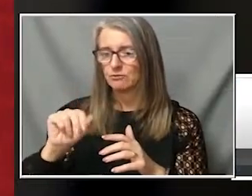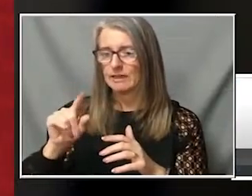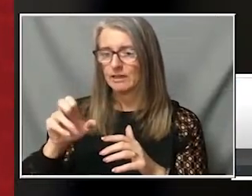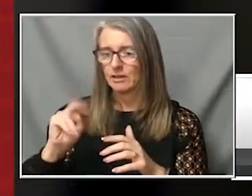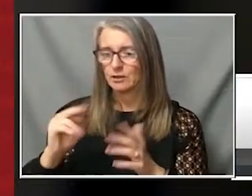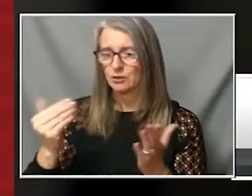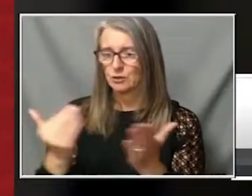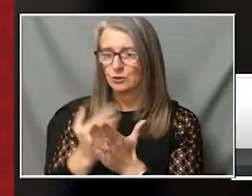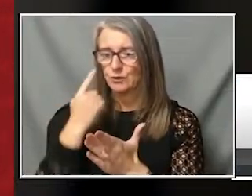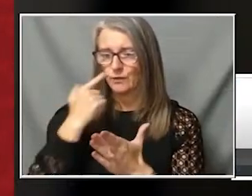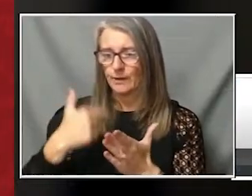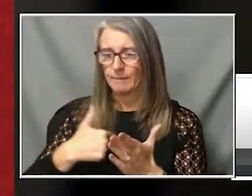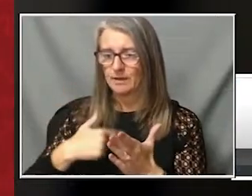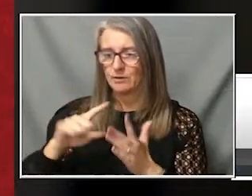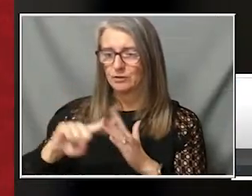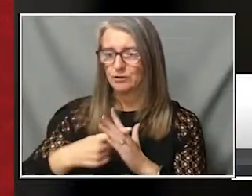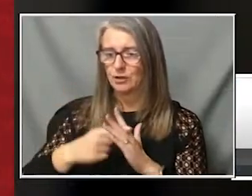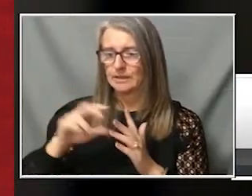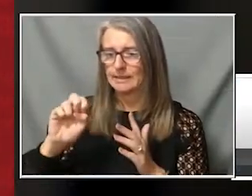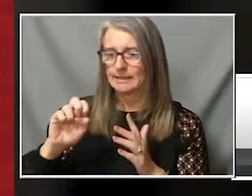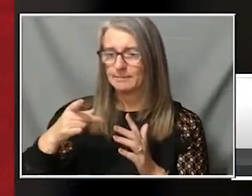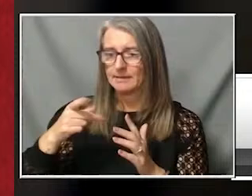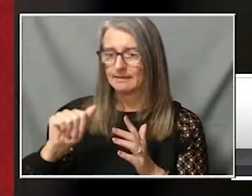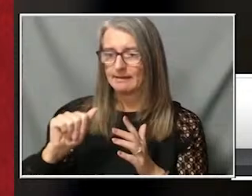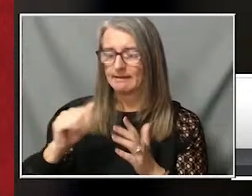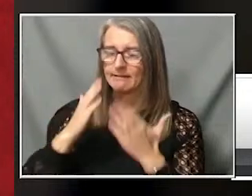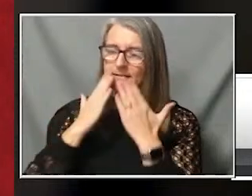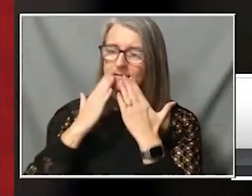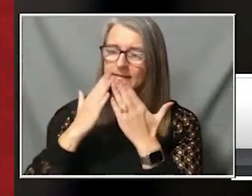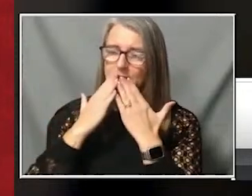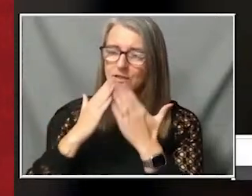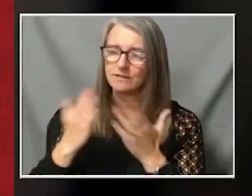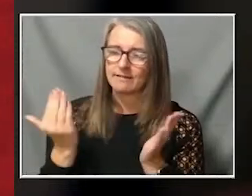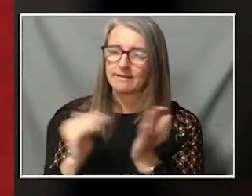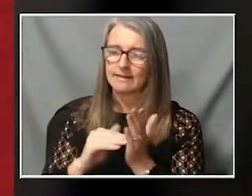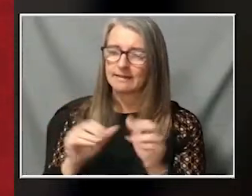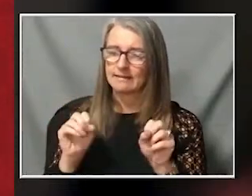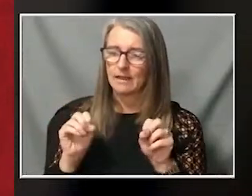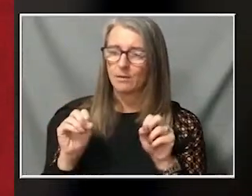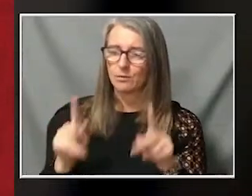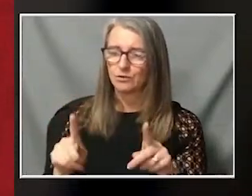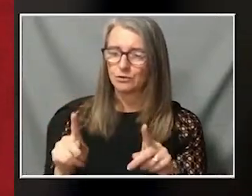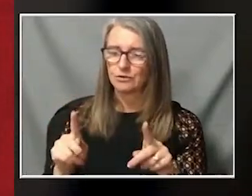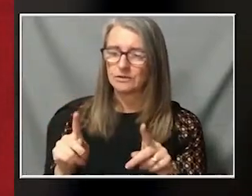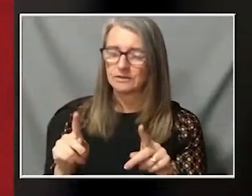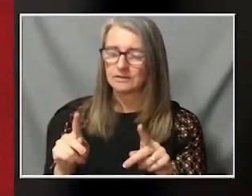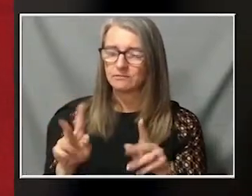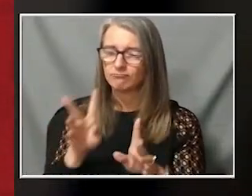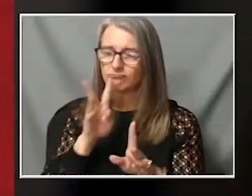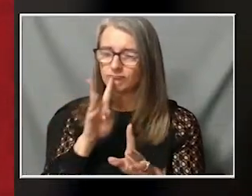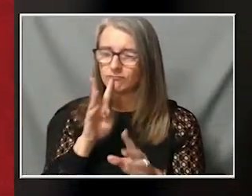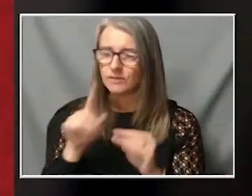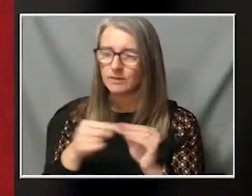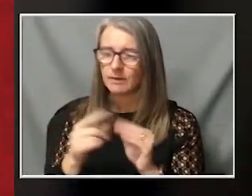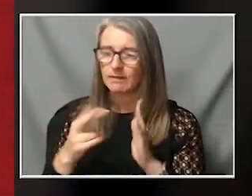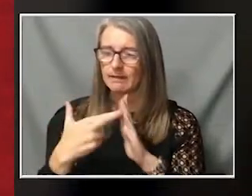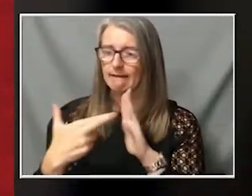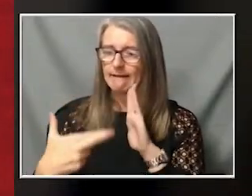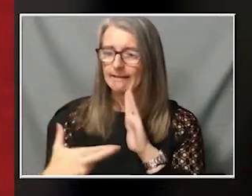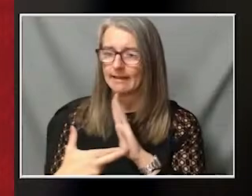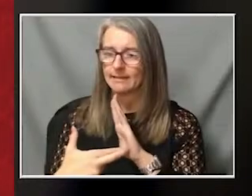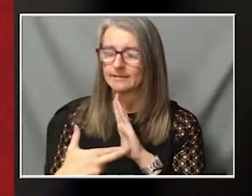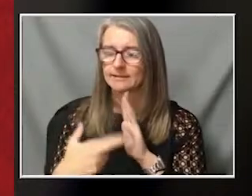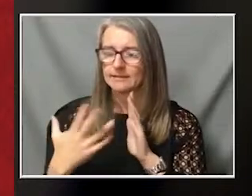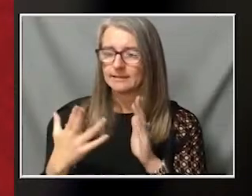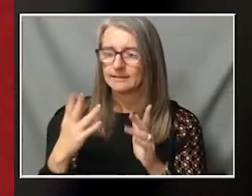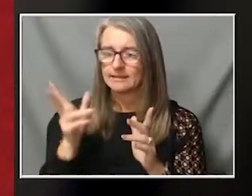too when starting at the EPA. So I just want to thank you for giving me the opportunity to talk about the guidelines